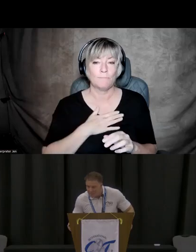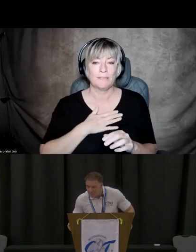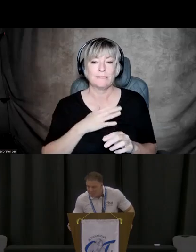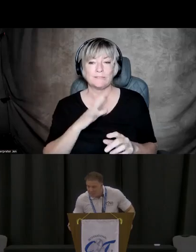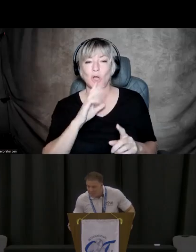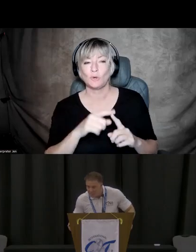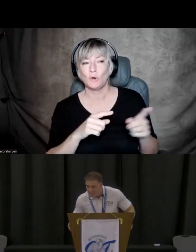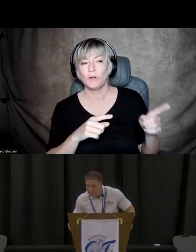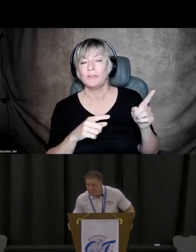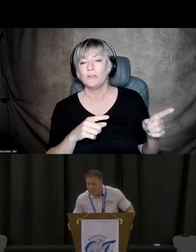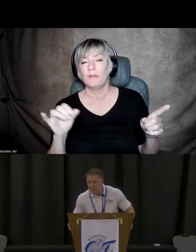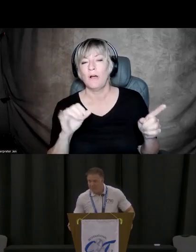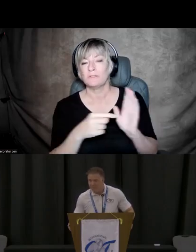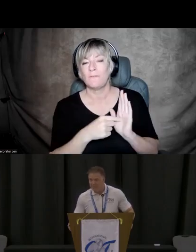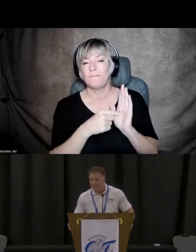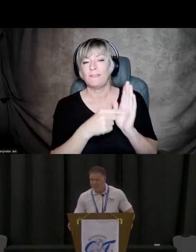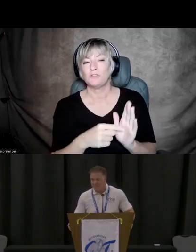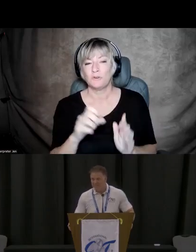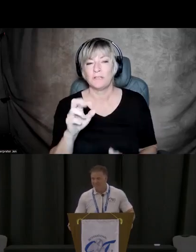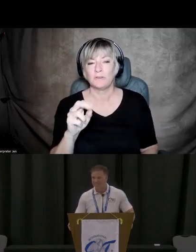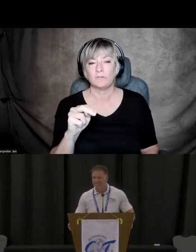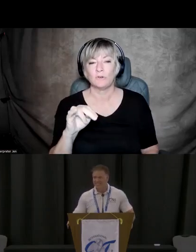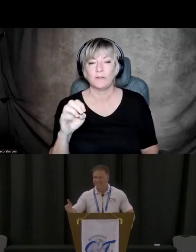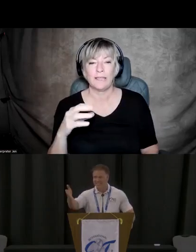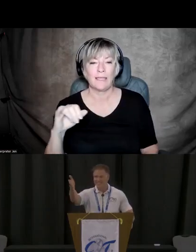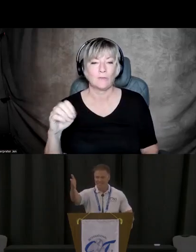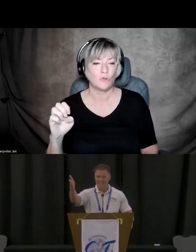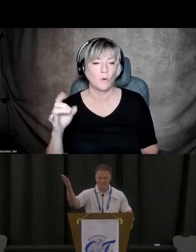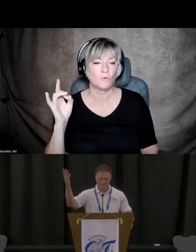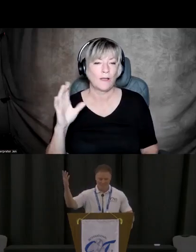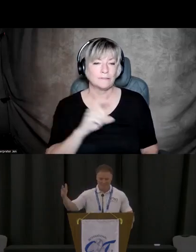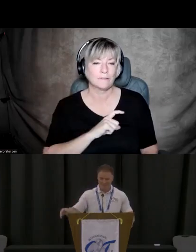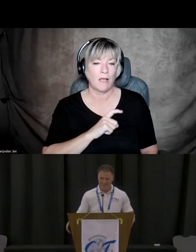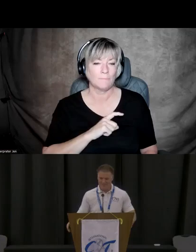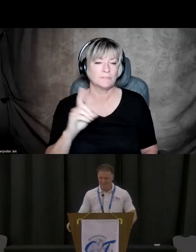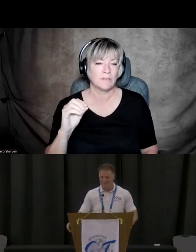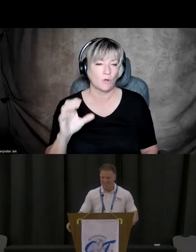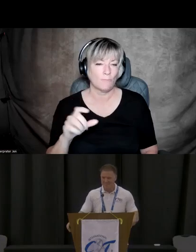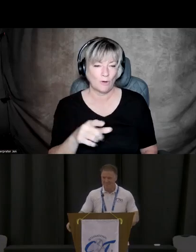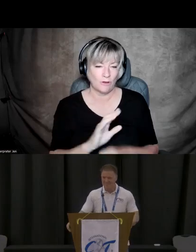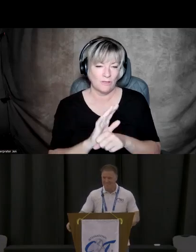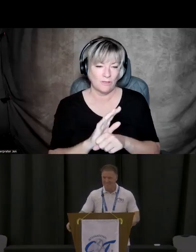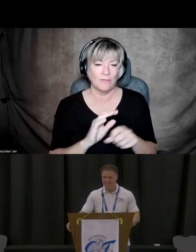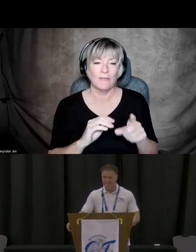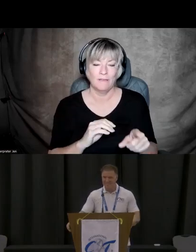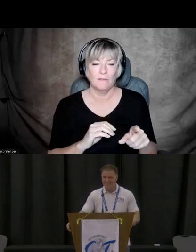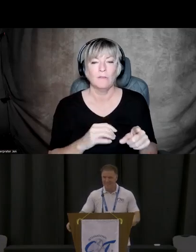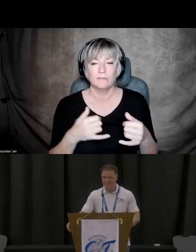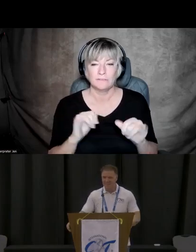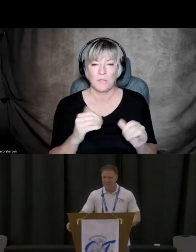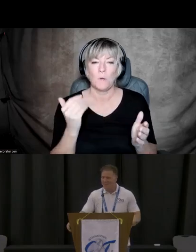her. She was also featured in this Ernie and Joe Crisis Cops documentary, and very close still with